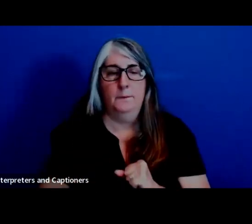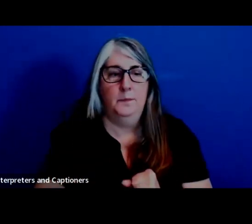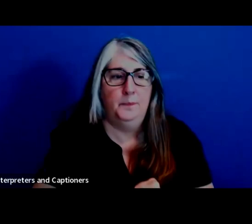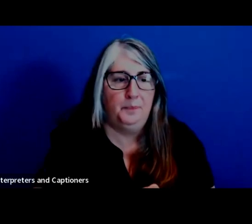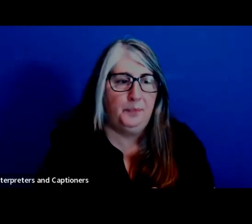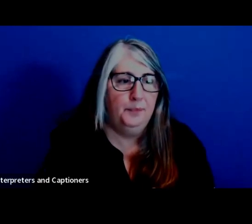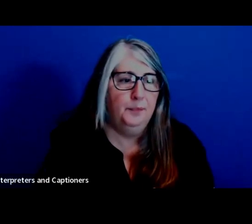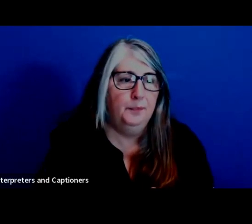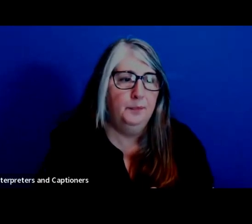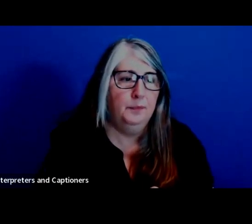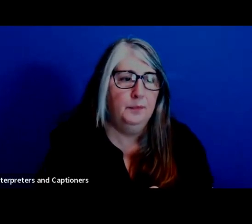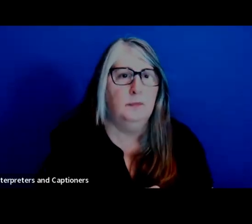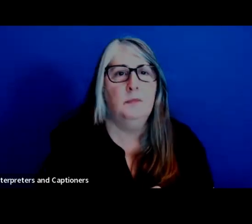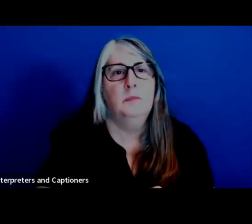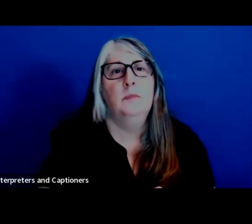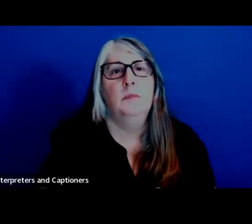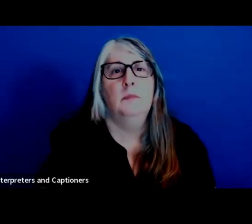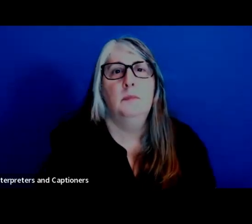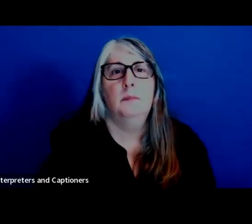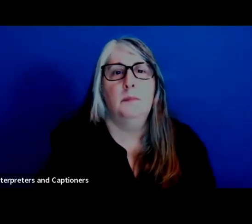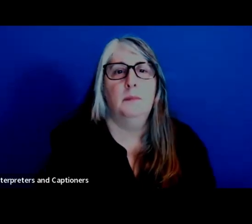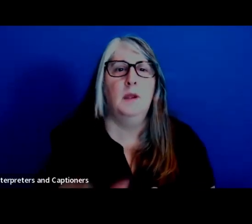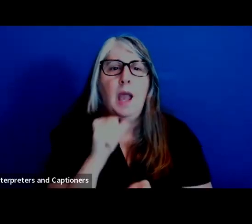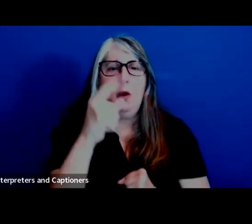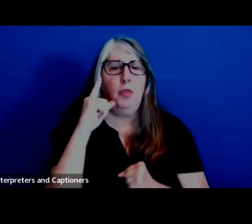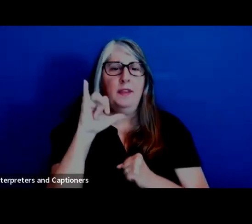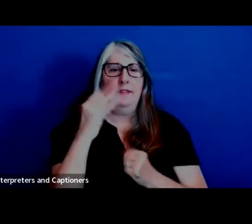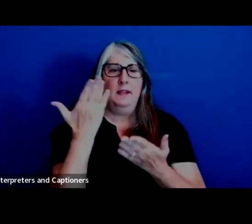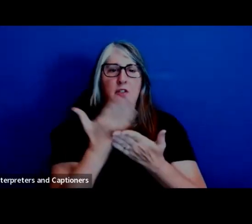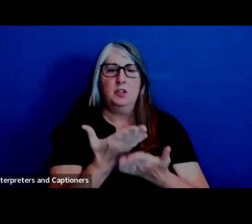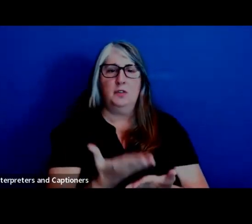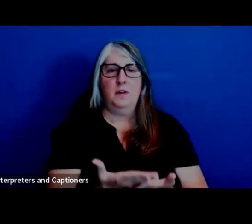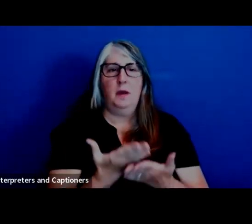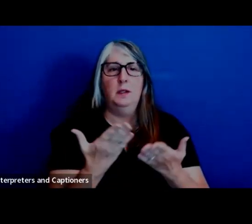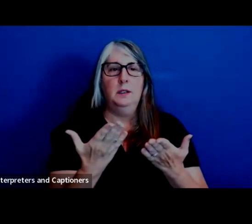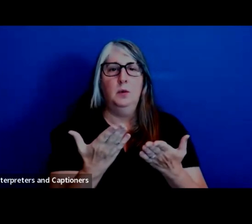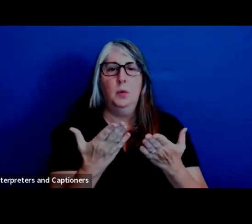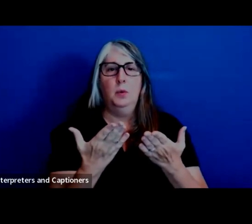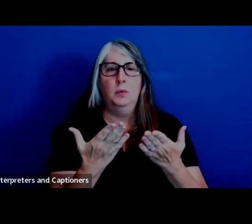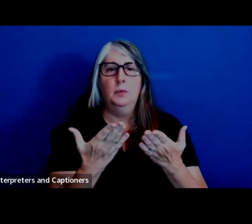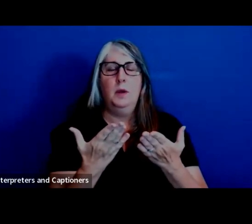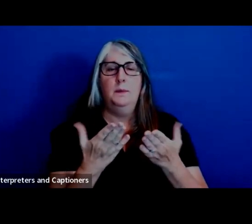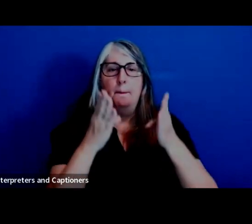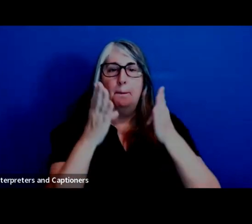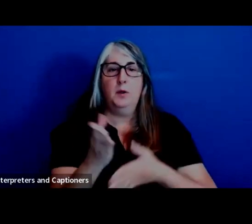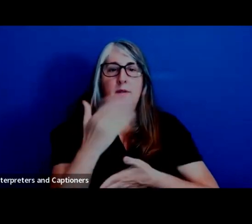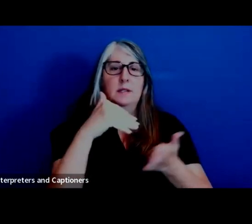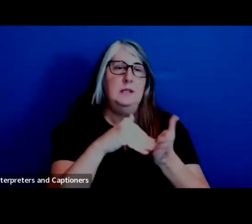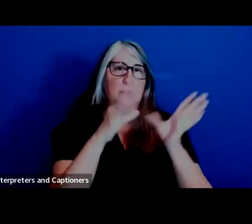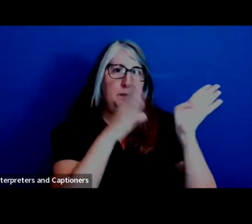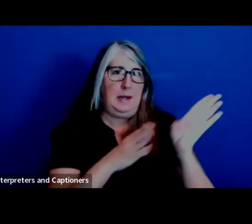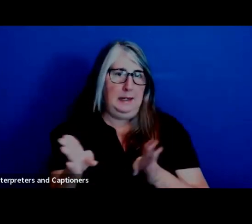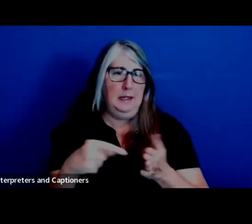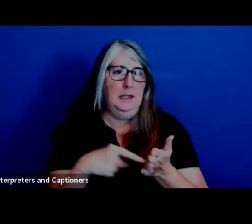I don't really think that just defining what person-centered planning is does the